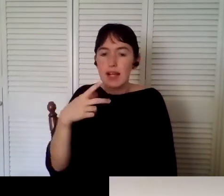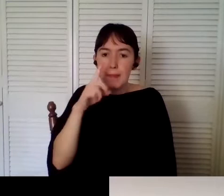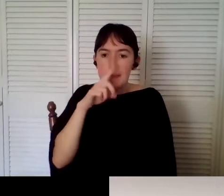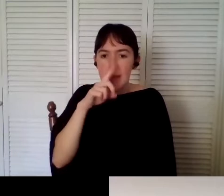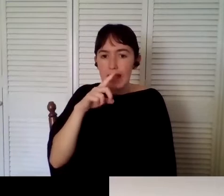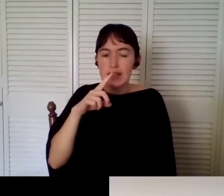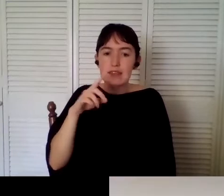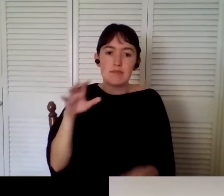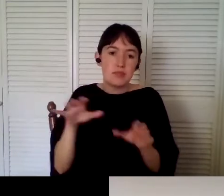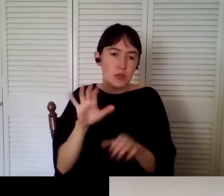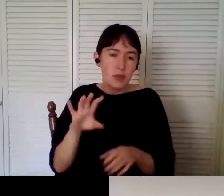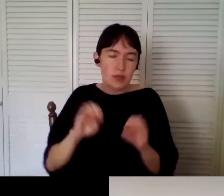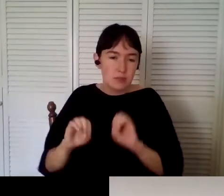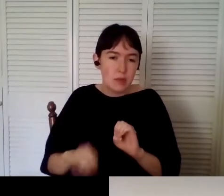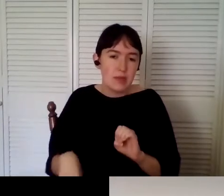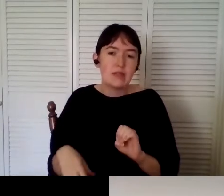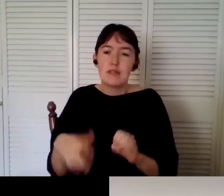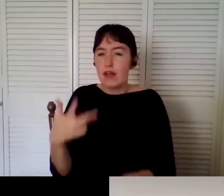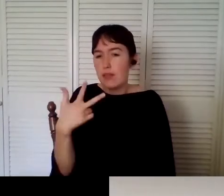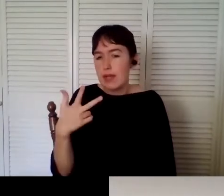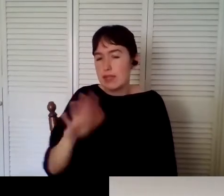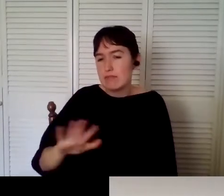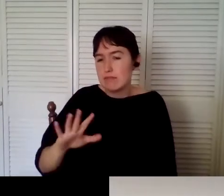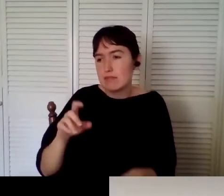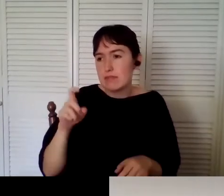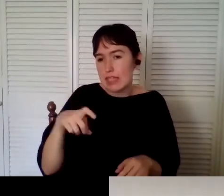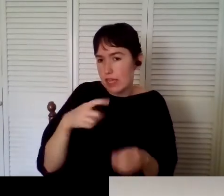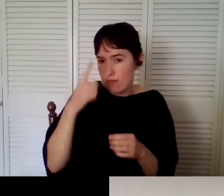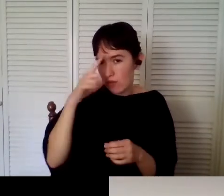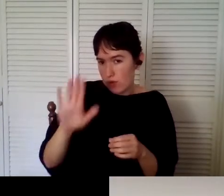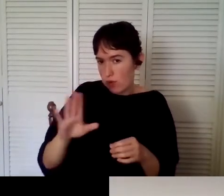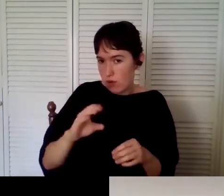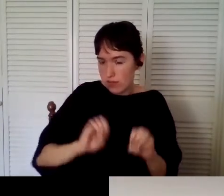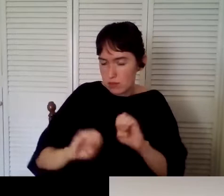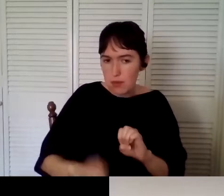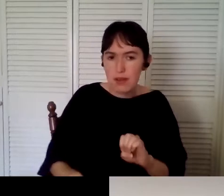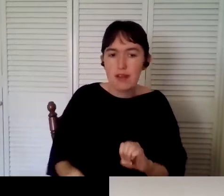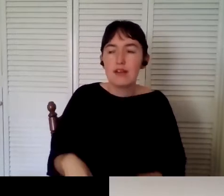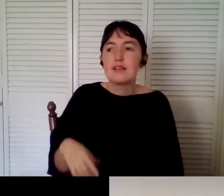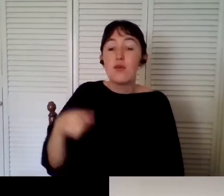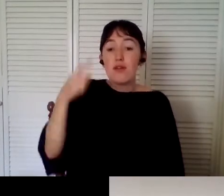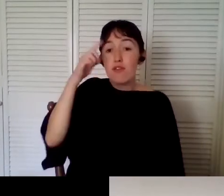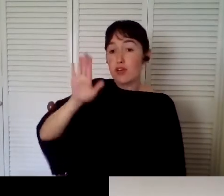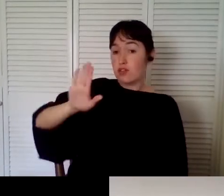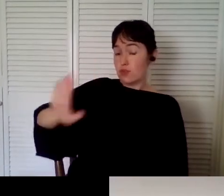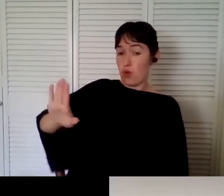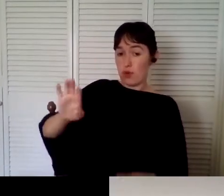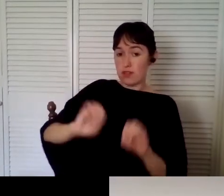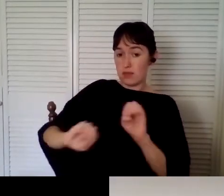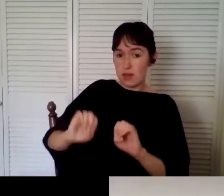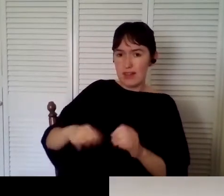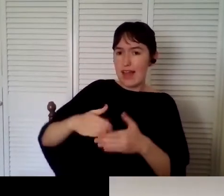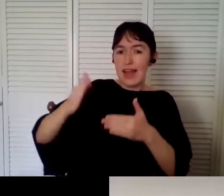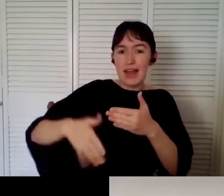like 3 animals is like good enough to get the data. Right. With this, how many, like at the end of the experiment,